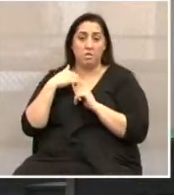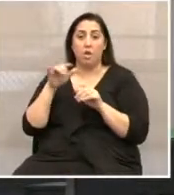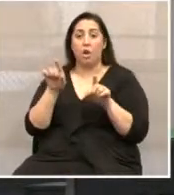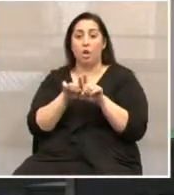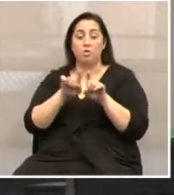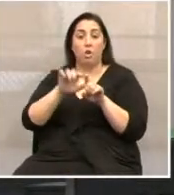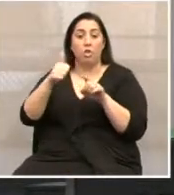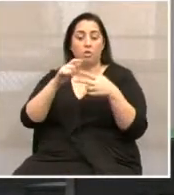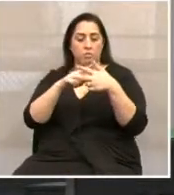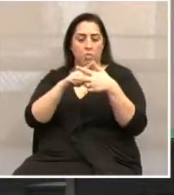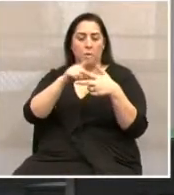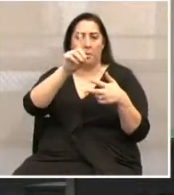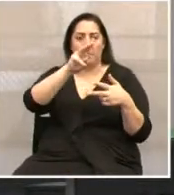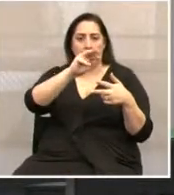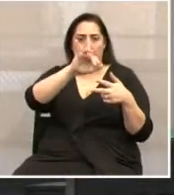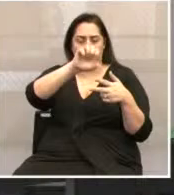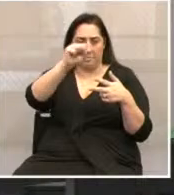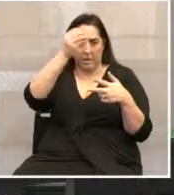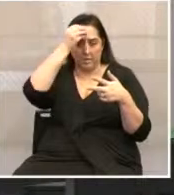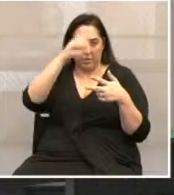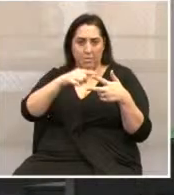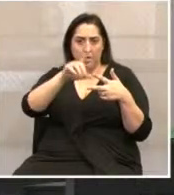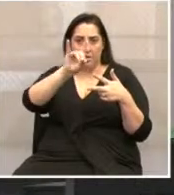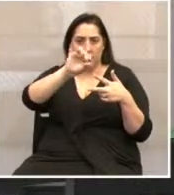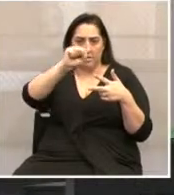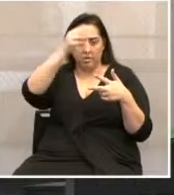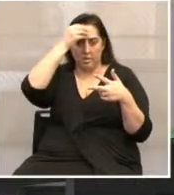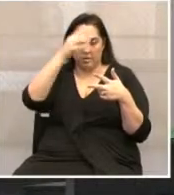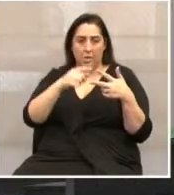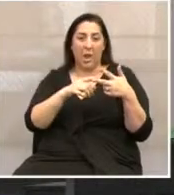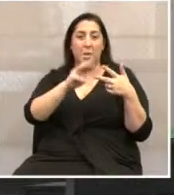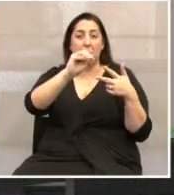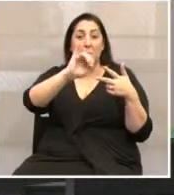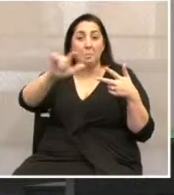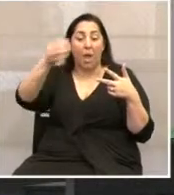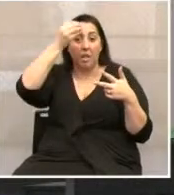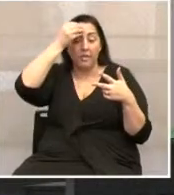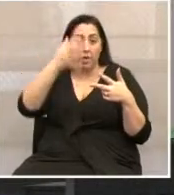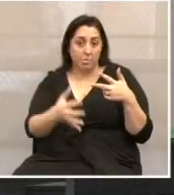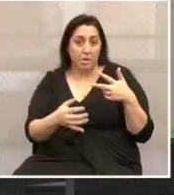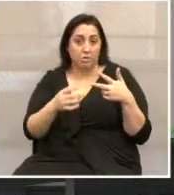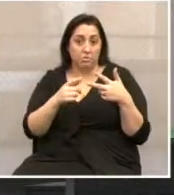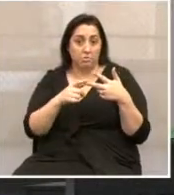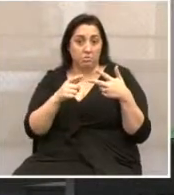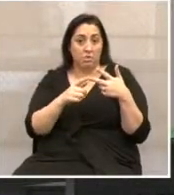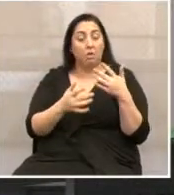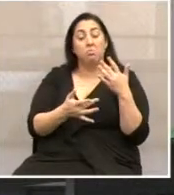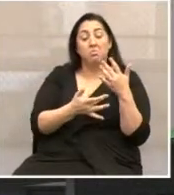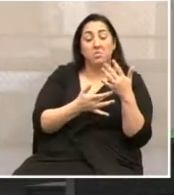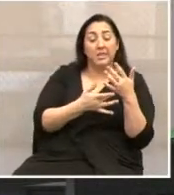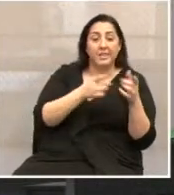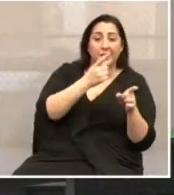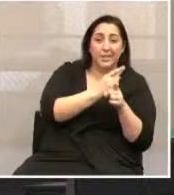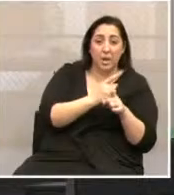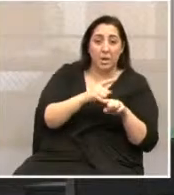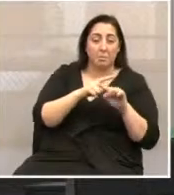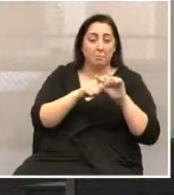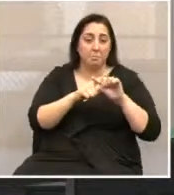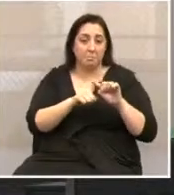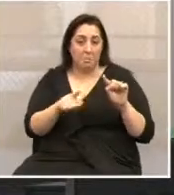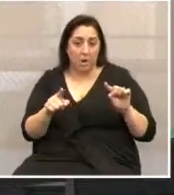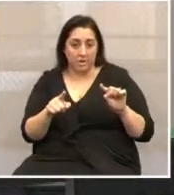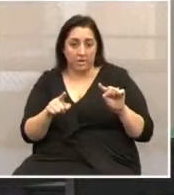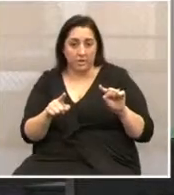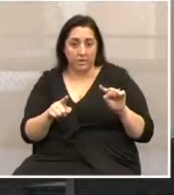malinformation. And that is the dissemination of information that is technically correct, but it is out